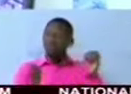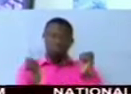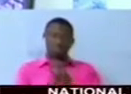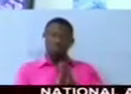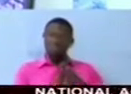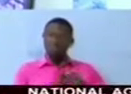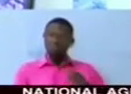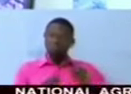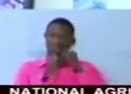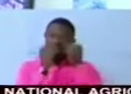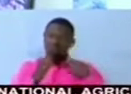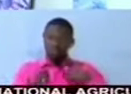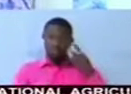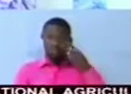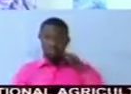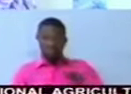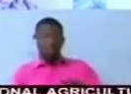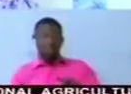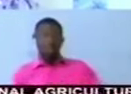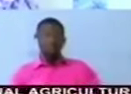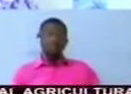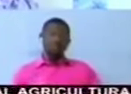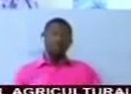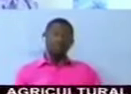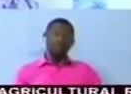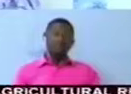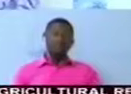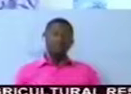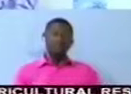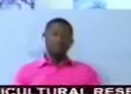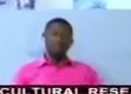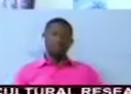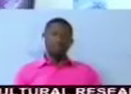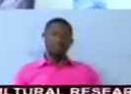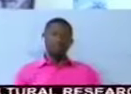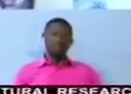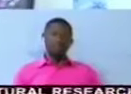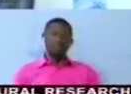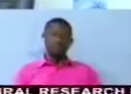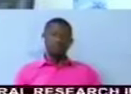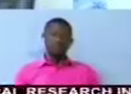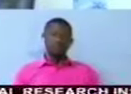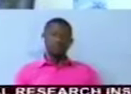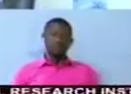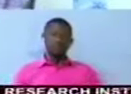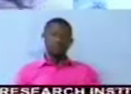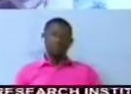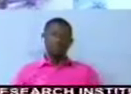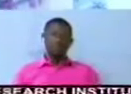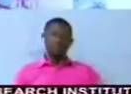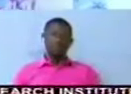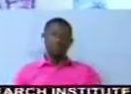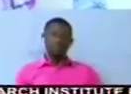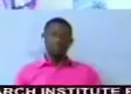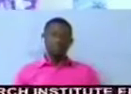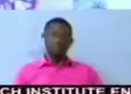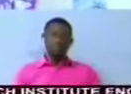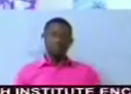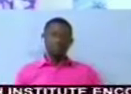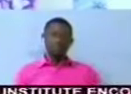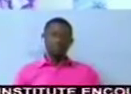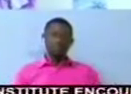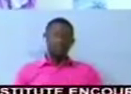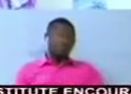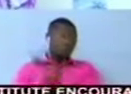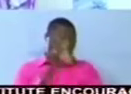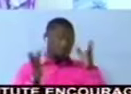in my presence ñu ñew tok nak ñoñu ñepp ay kilifa yi digante jakka yek jumaay nga xamne ma ak ñom ni la with